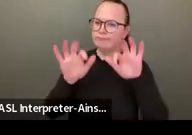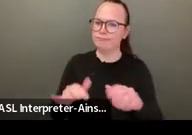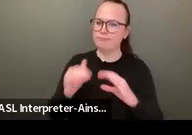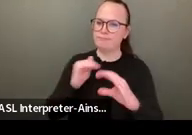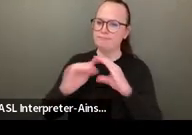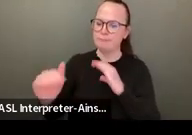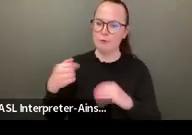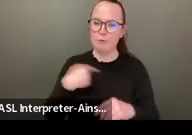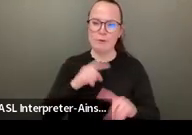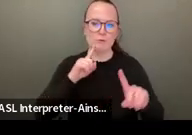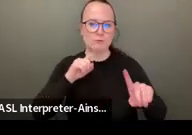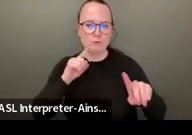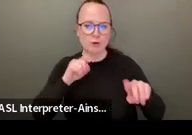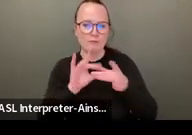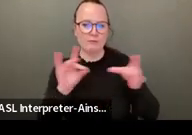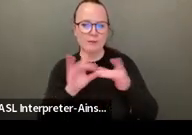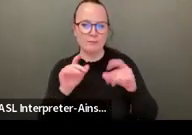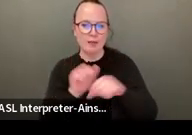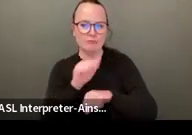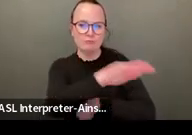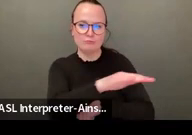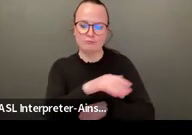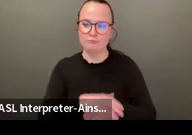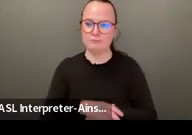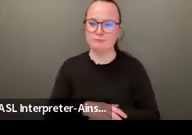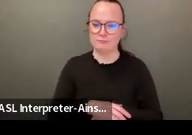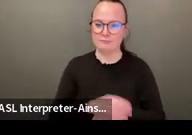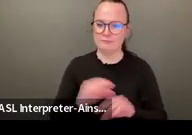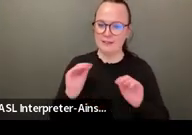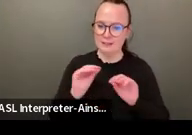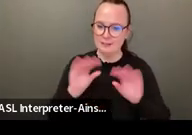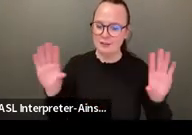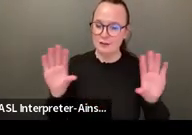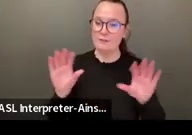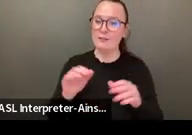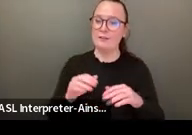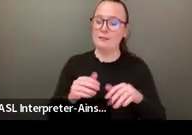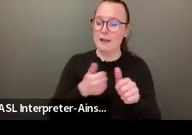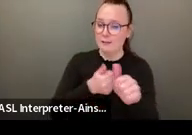Yeah. Clarification on the functional gaps and present levels. Yep.